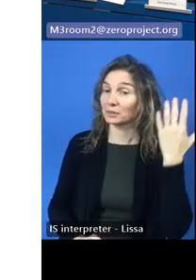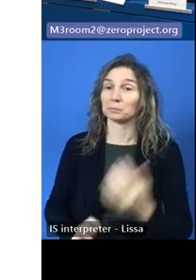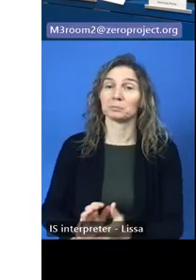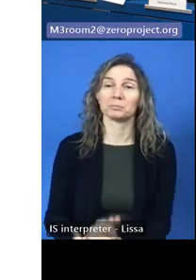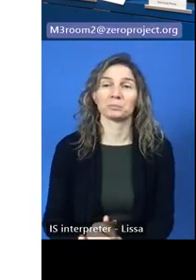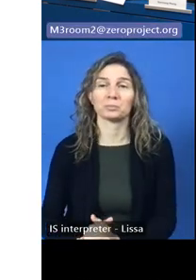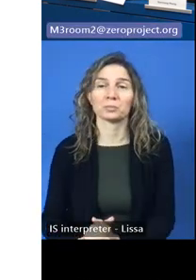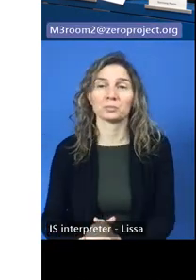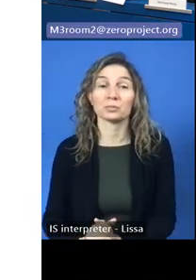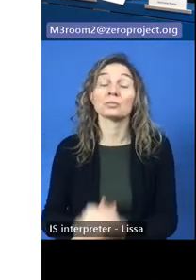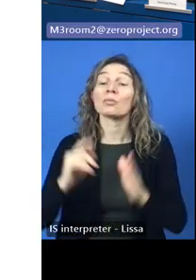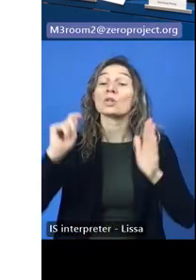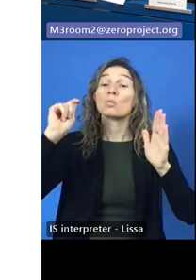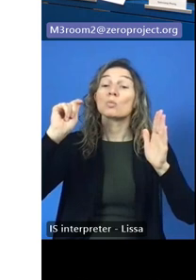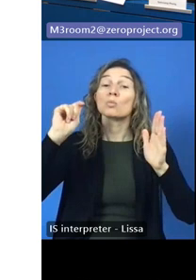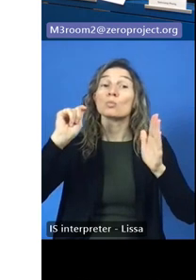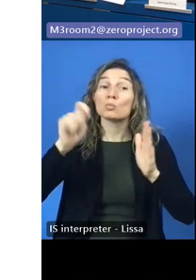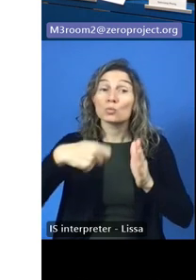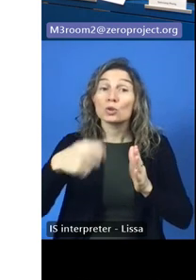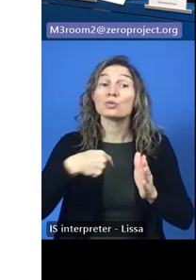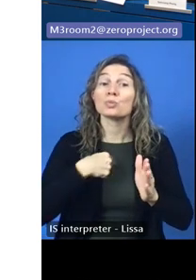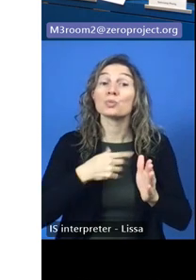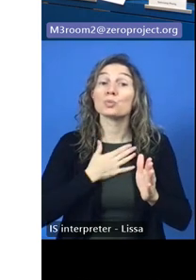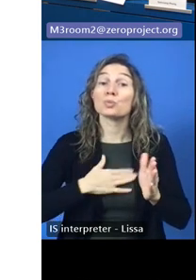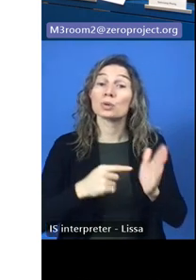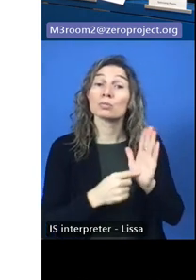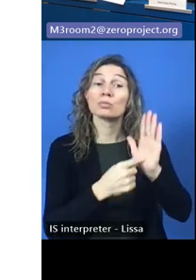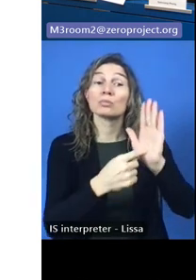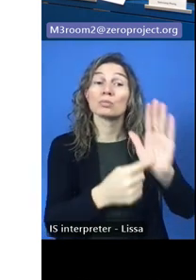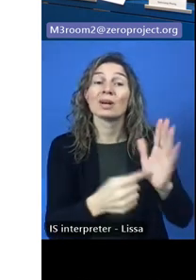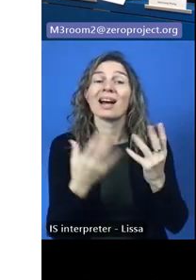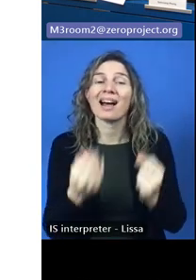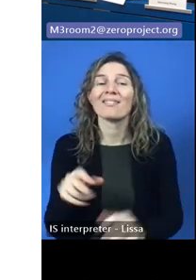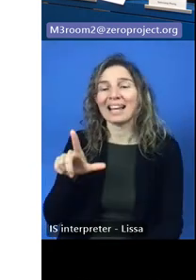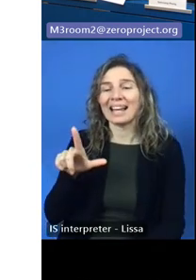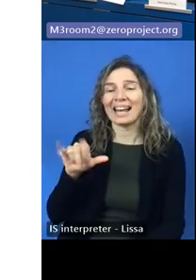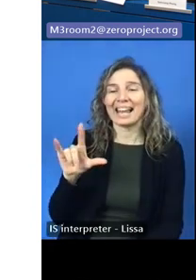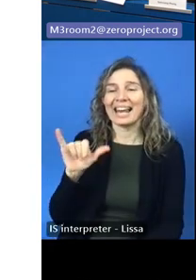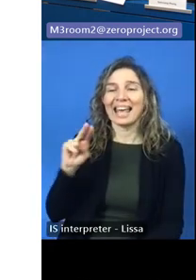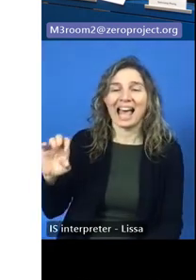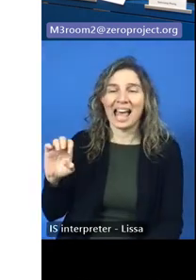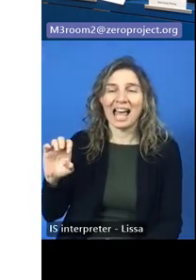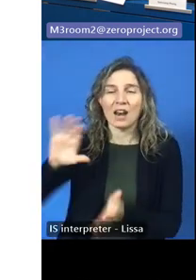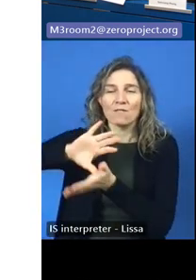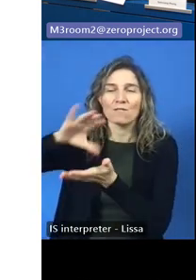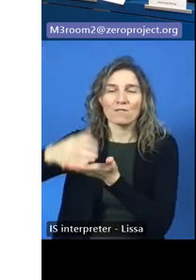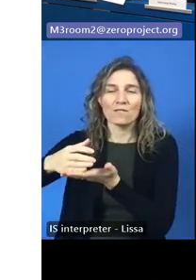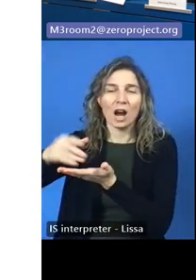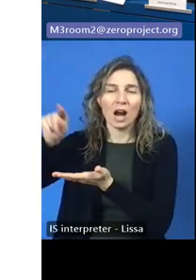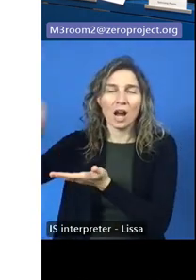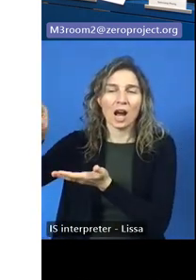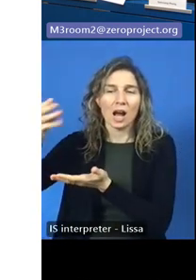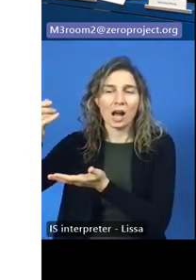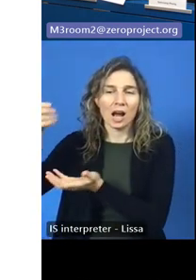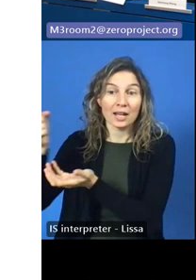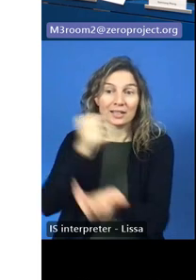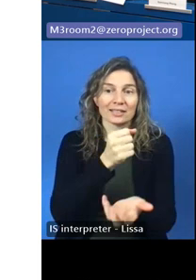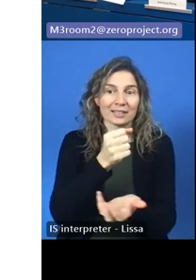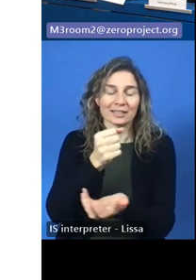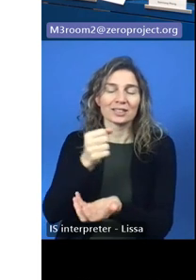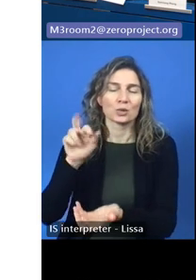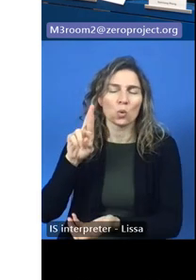I'm going to introduce with you is funded by the Lelian Fund, as introduced by our colleague Rose